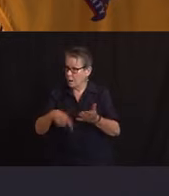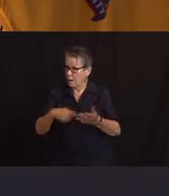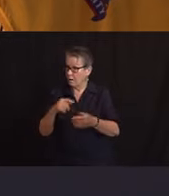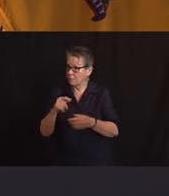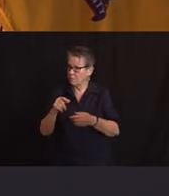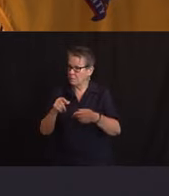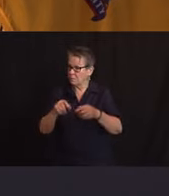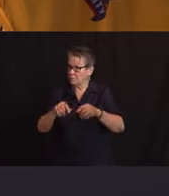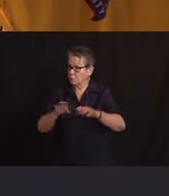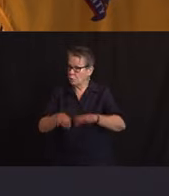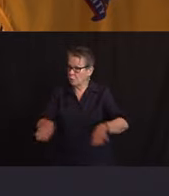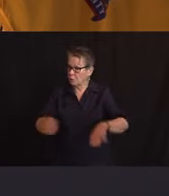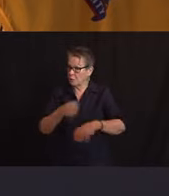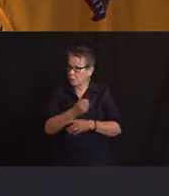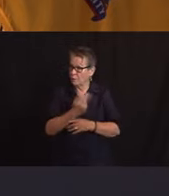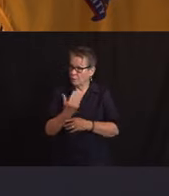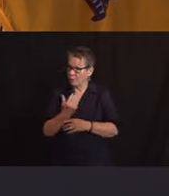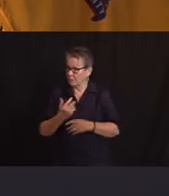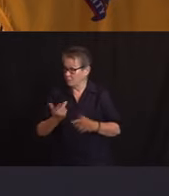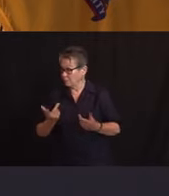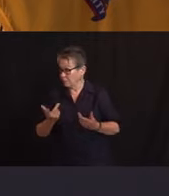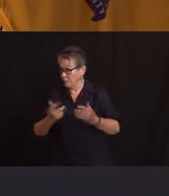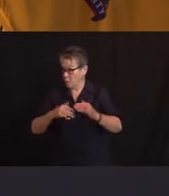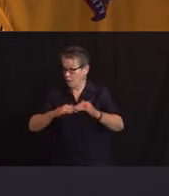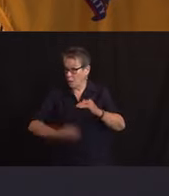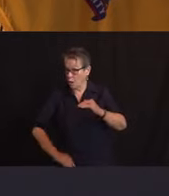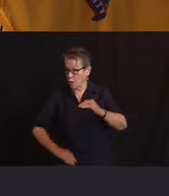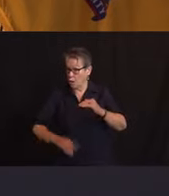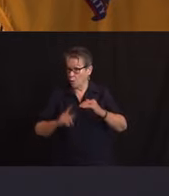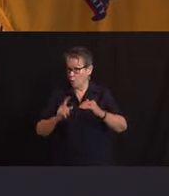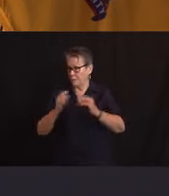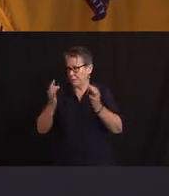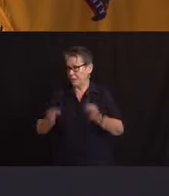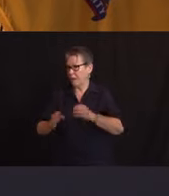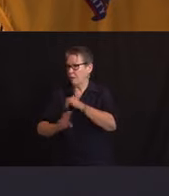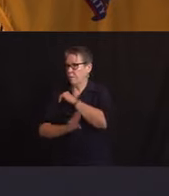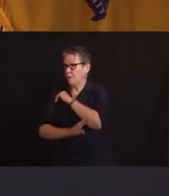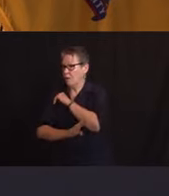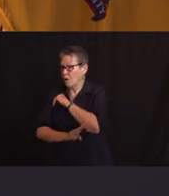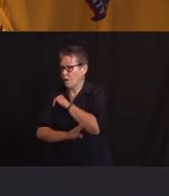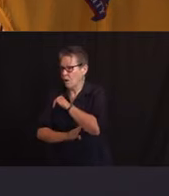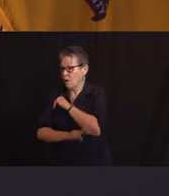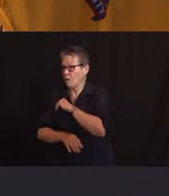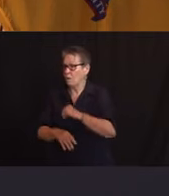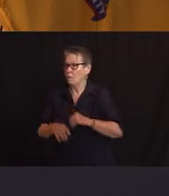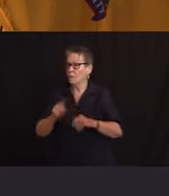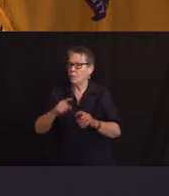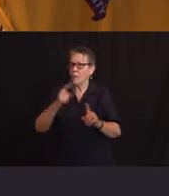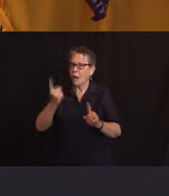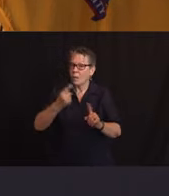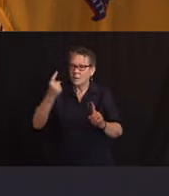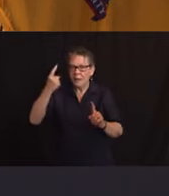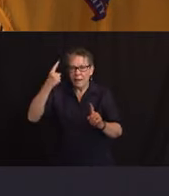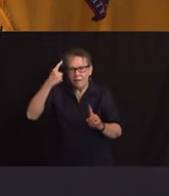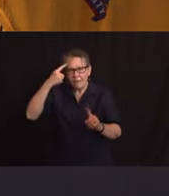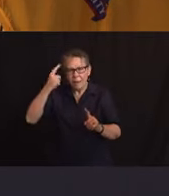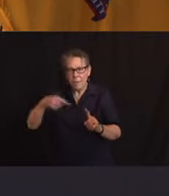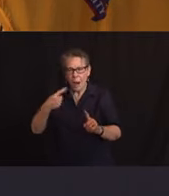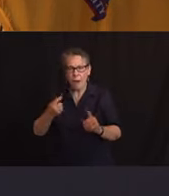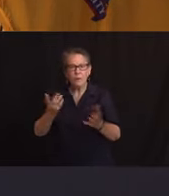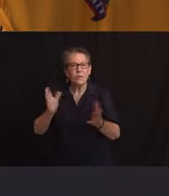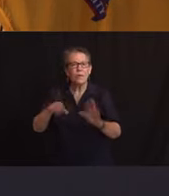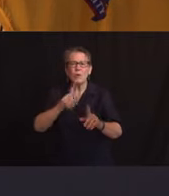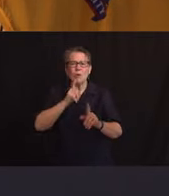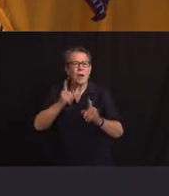crowd. Remember also in the back of our minds, we do not know yet if this is, and no one knows yet, is this an